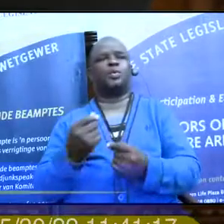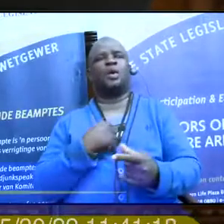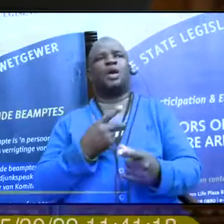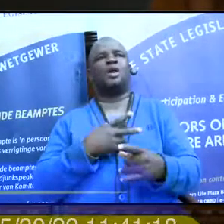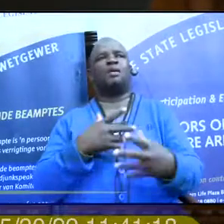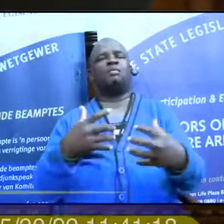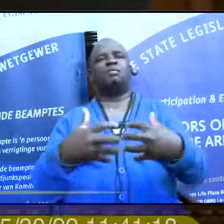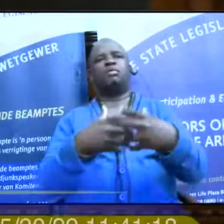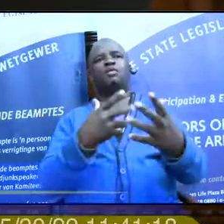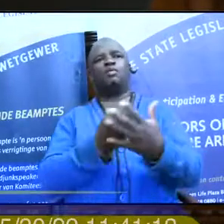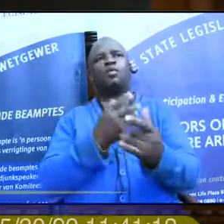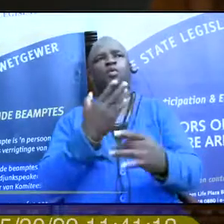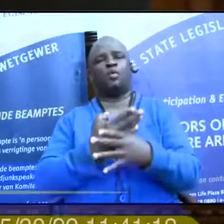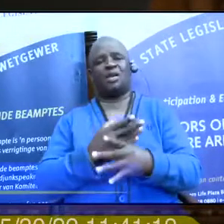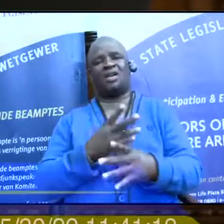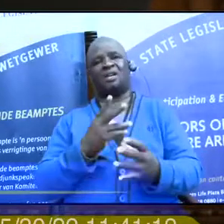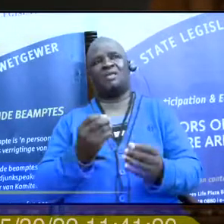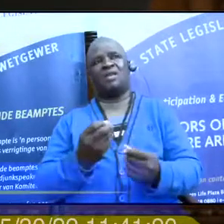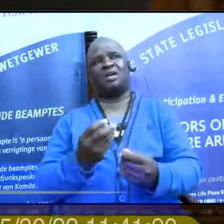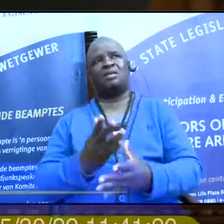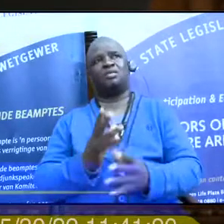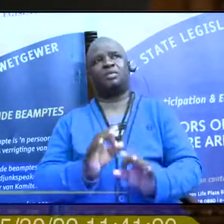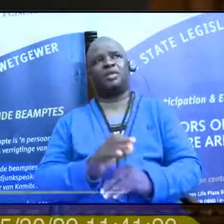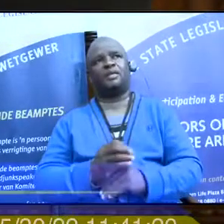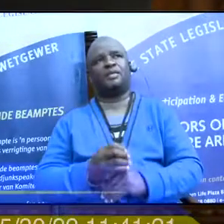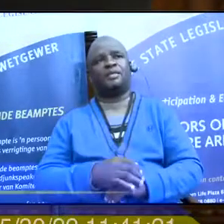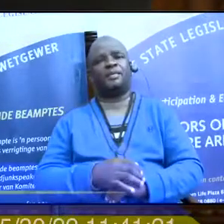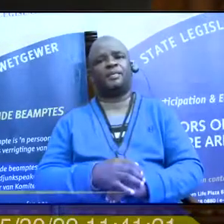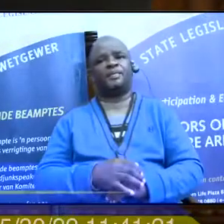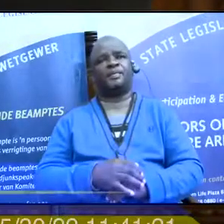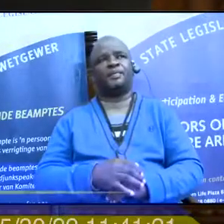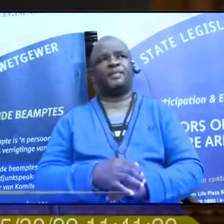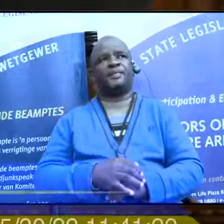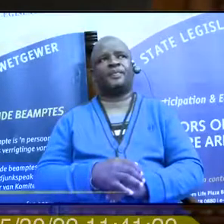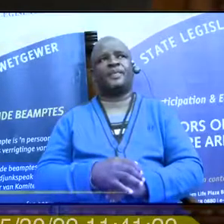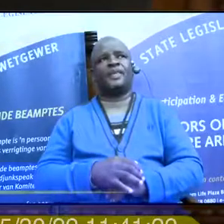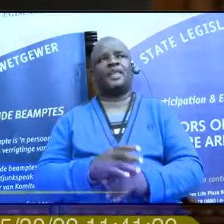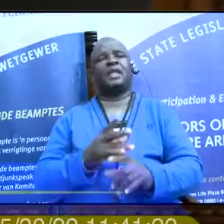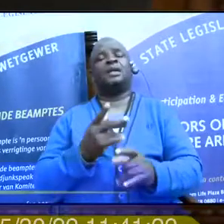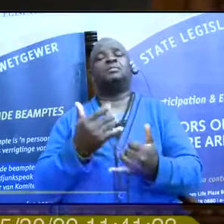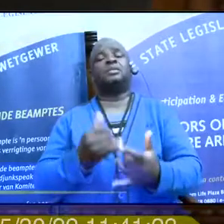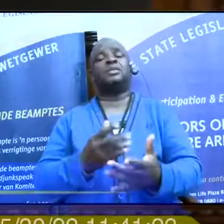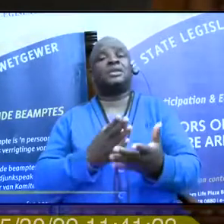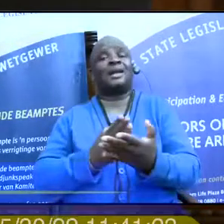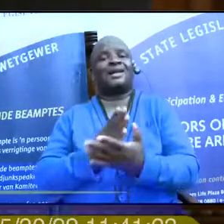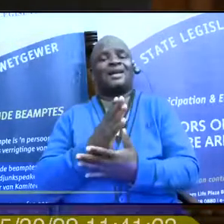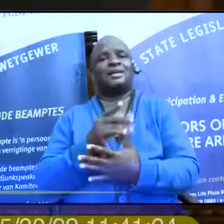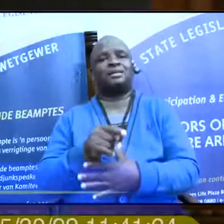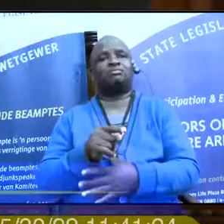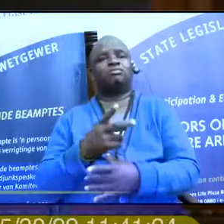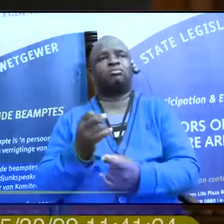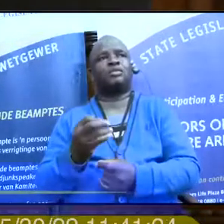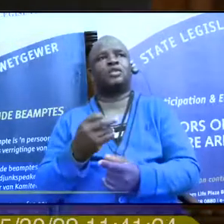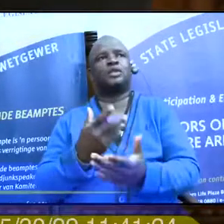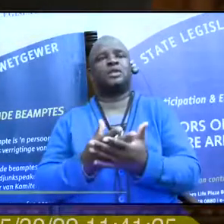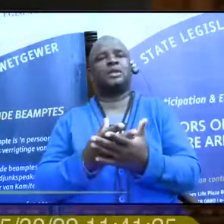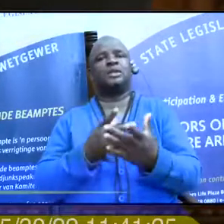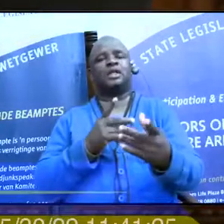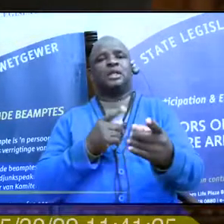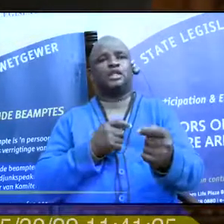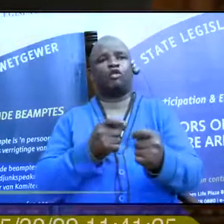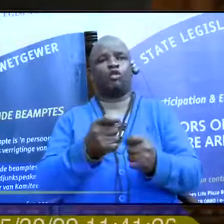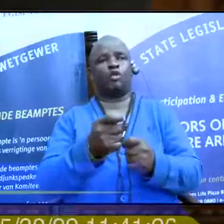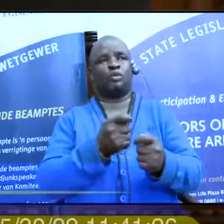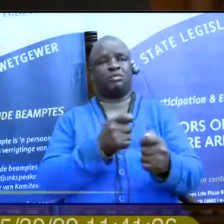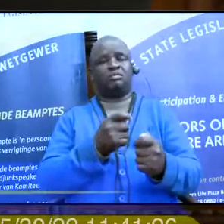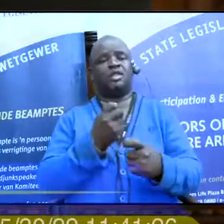force collective bargaining can help to shape new rights adapt existing rights regulate and the use of new